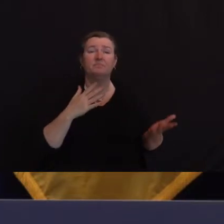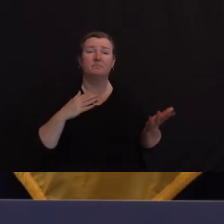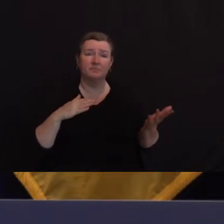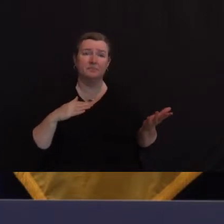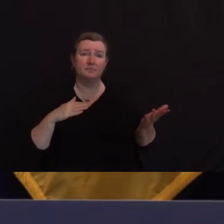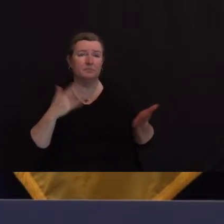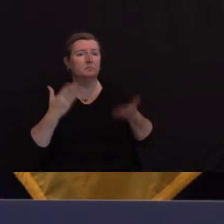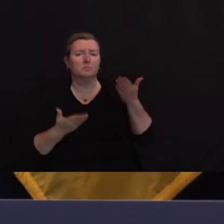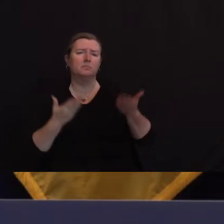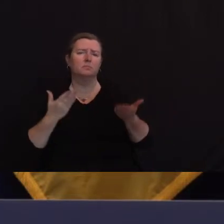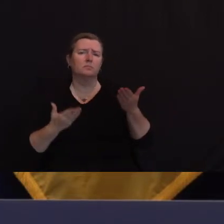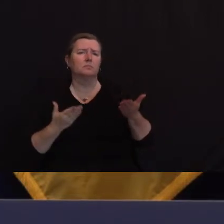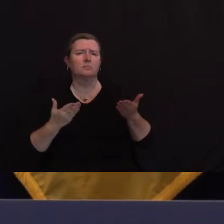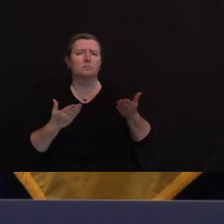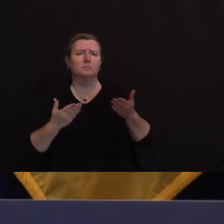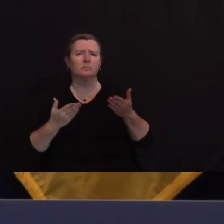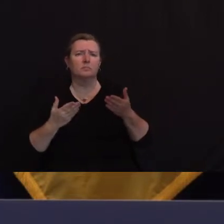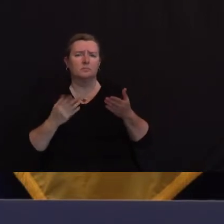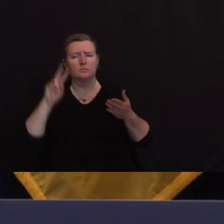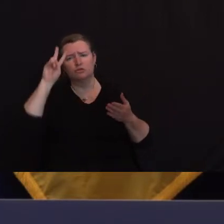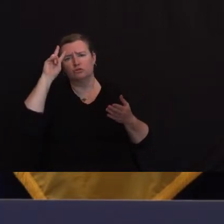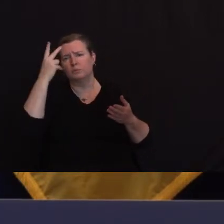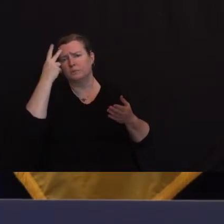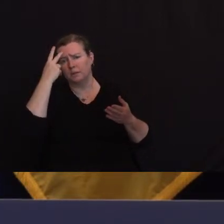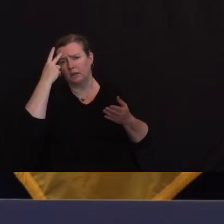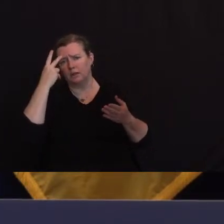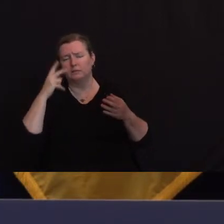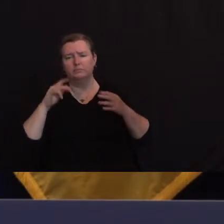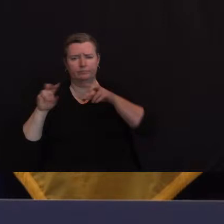to, and assuming that both of those principles are